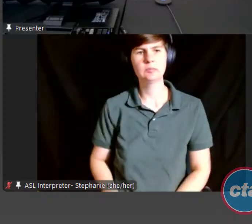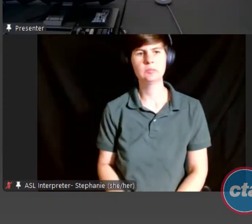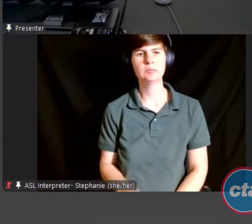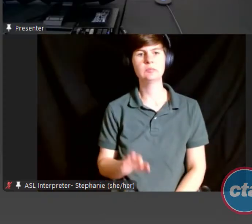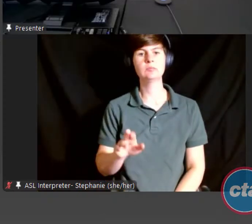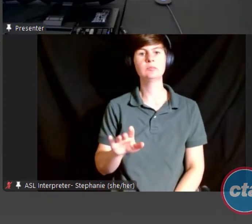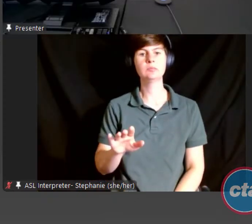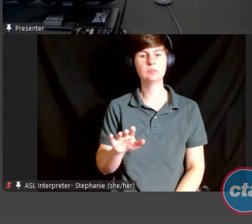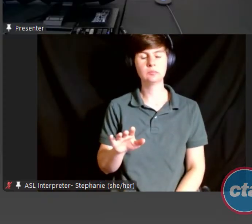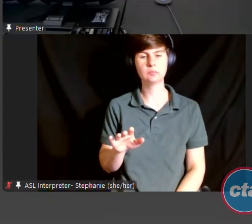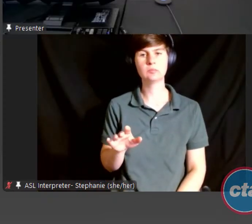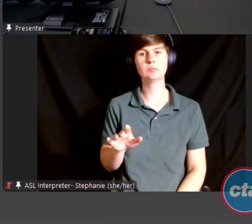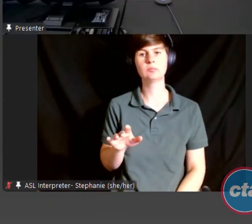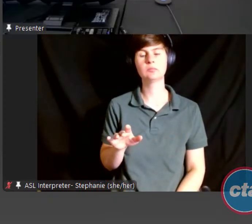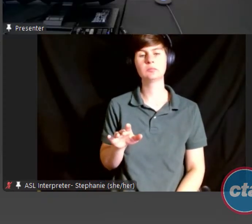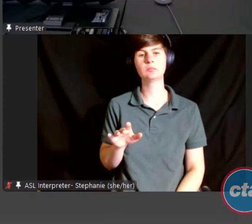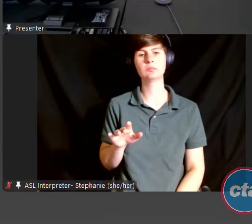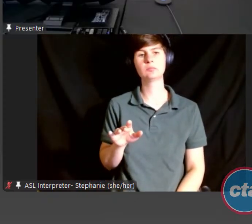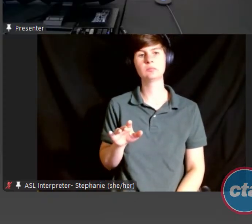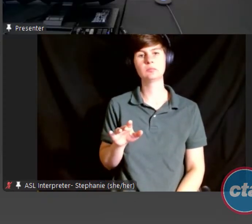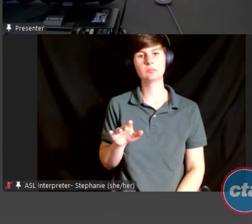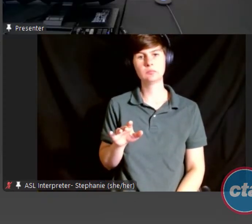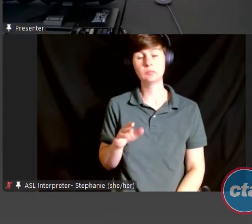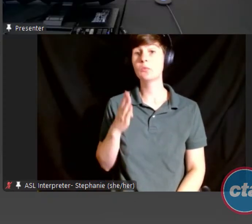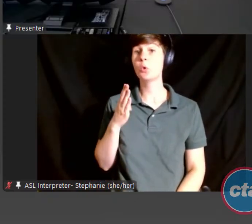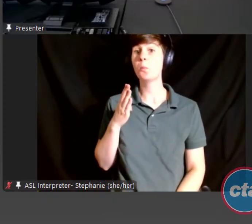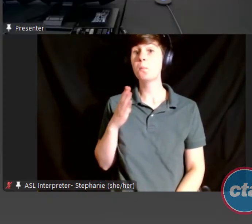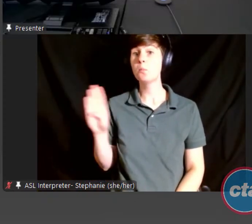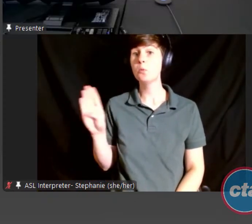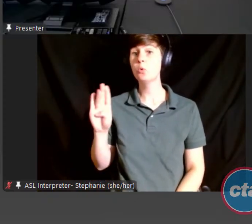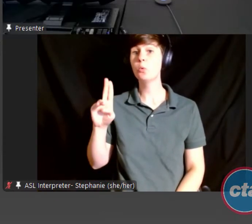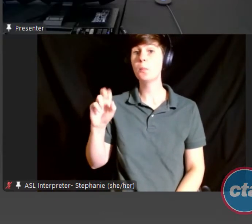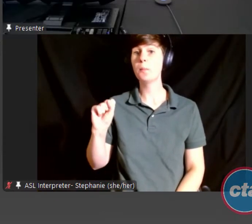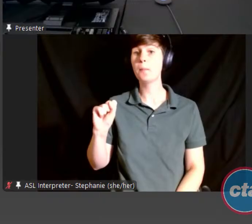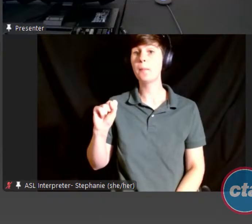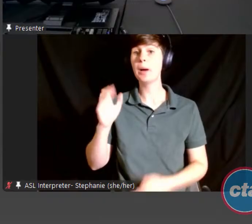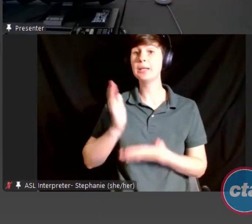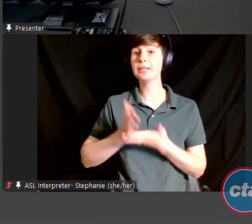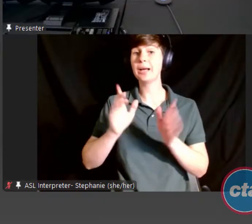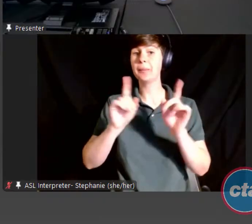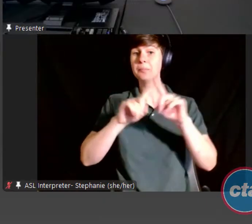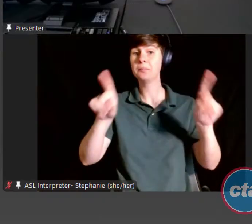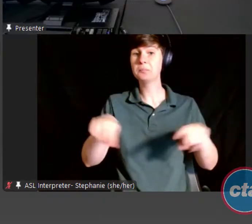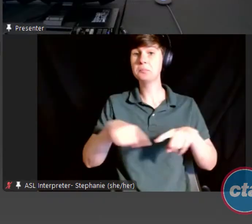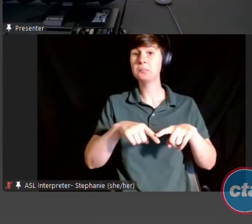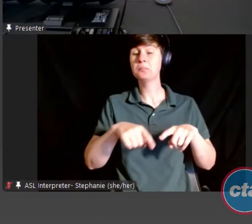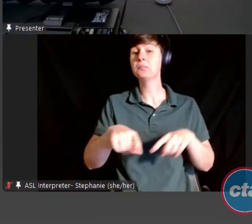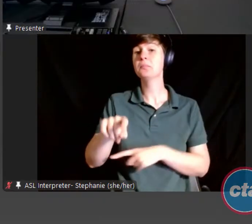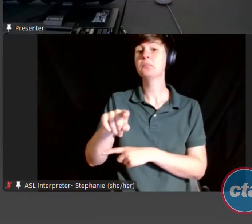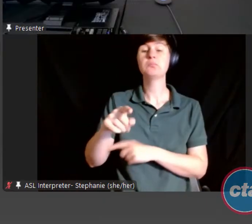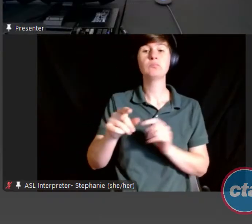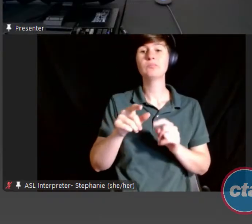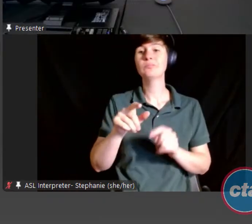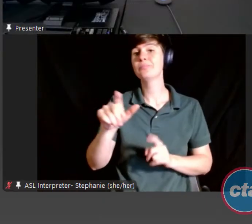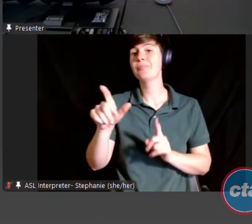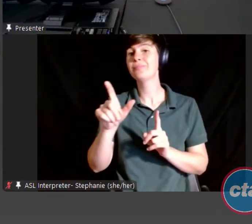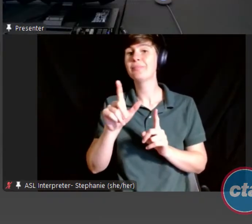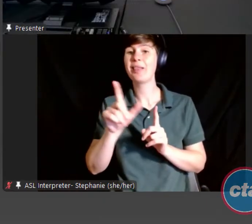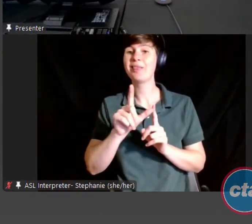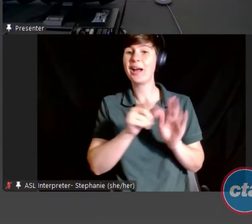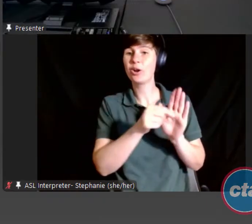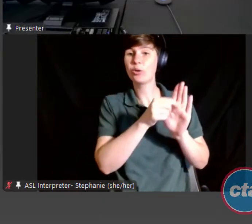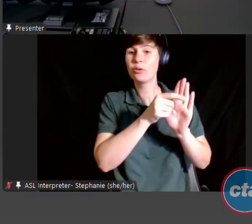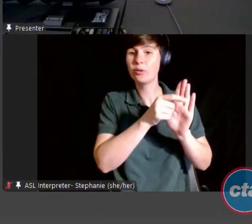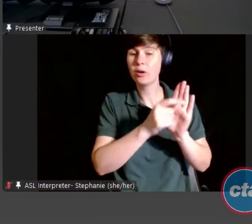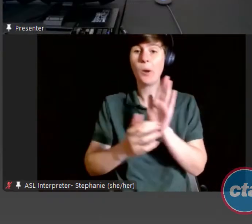we've heard that the blue bus stop signs, again, which say bus stop in raised lettering and bus stop in Braille,